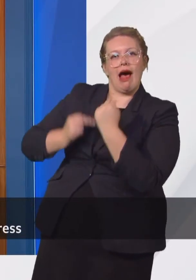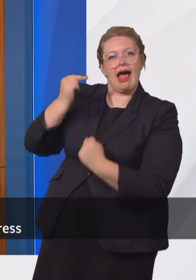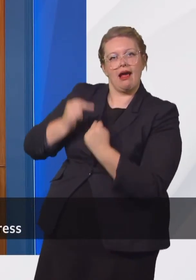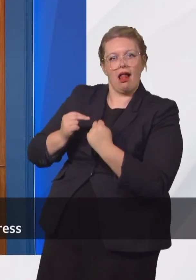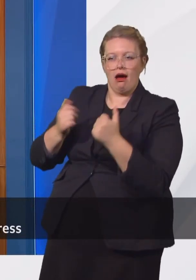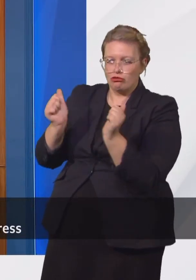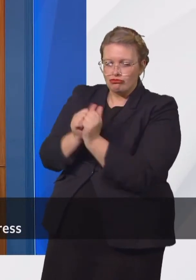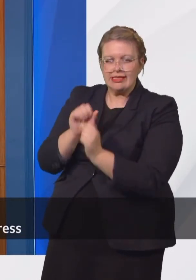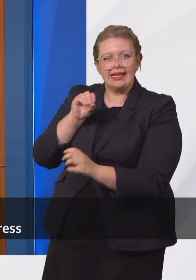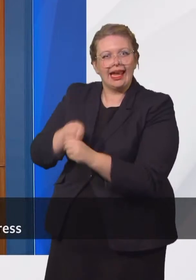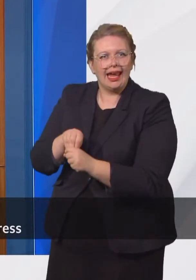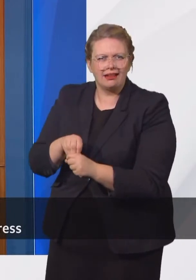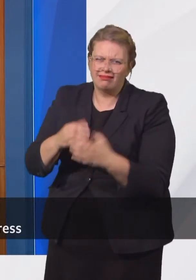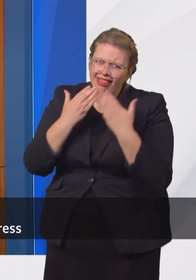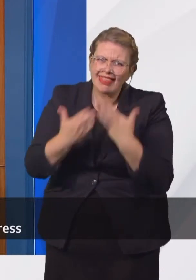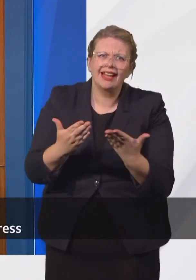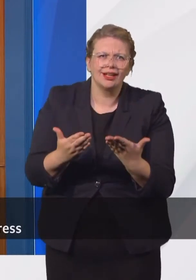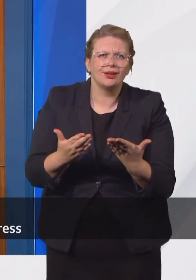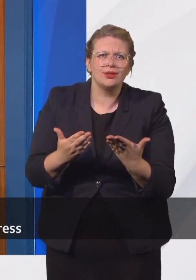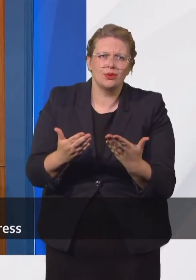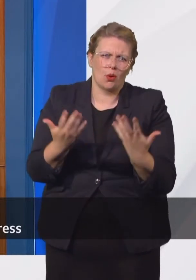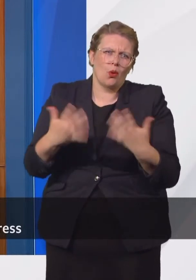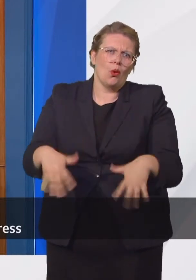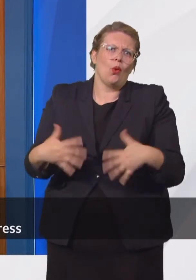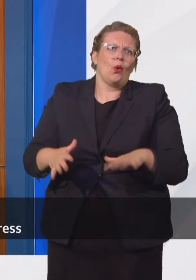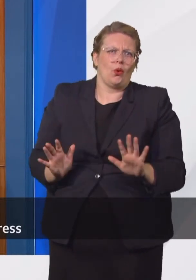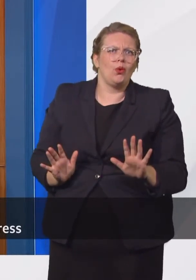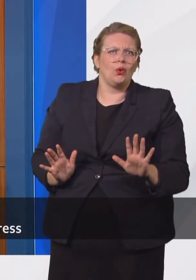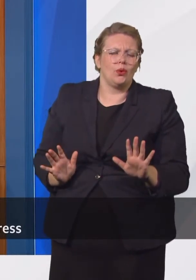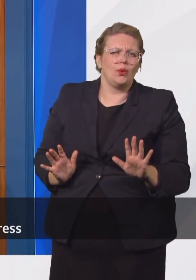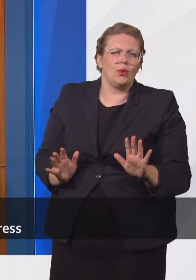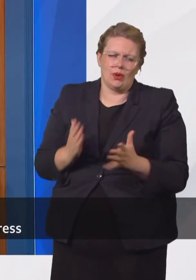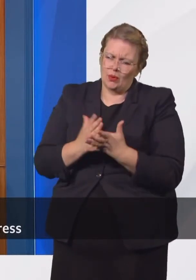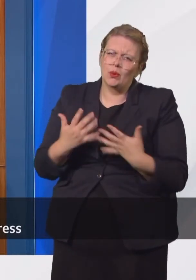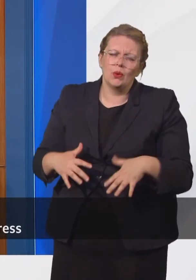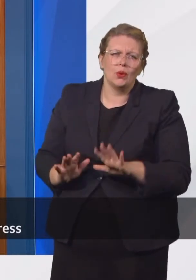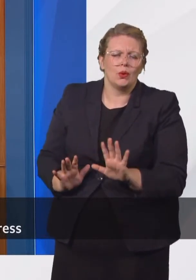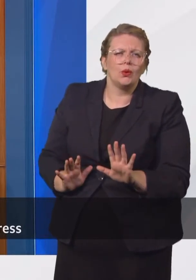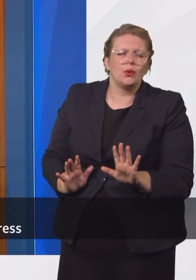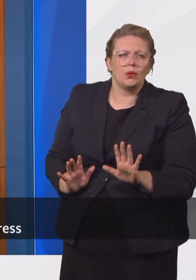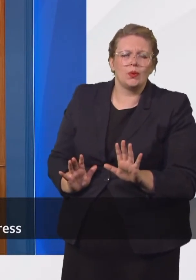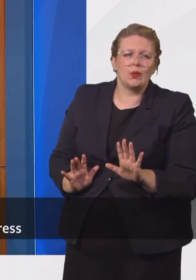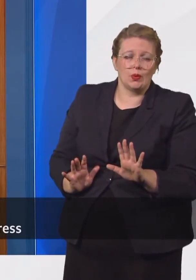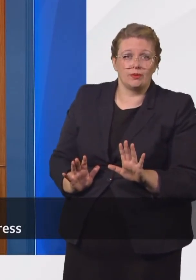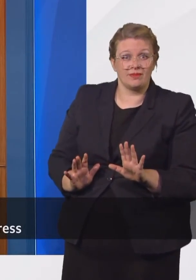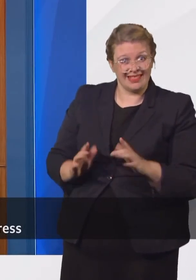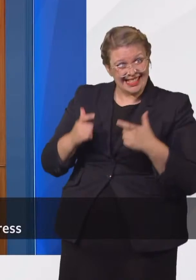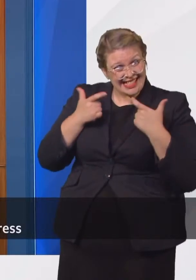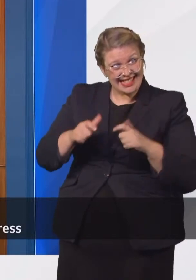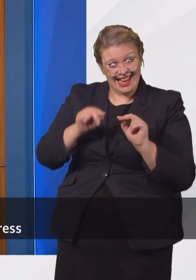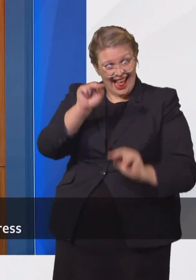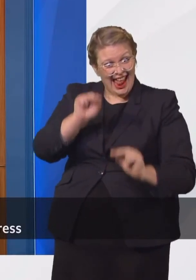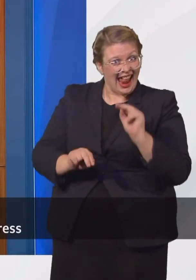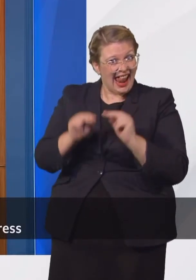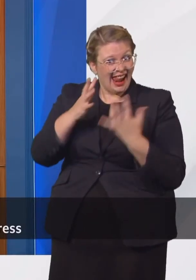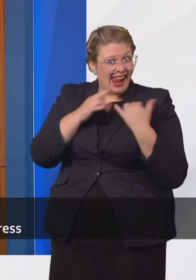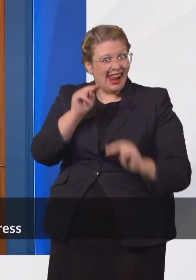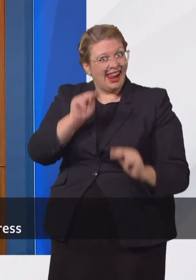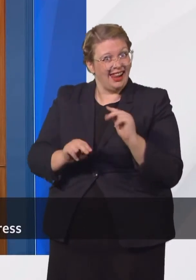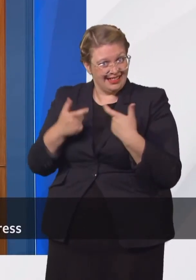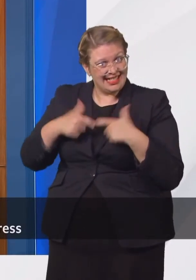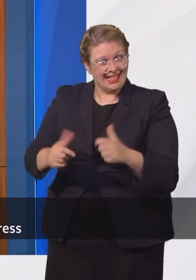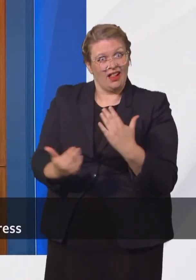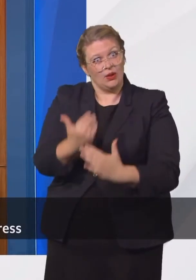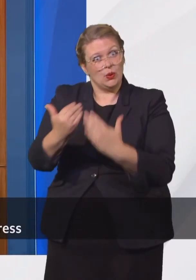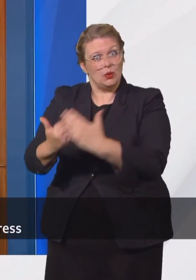sign me up. And that's really quite remarkable. And I want to remind you that's still going on. We are the ones who